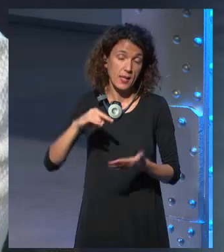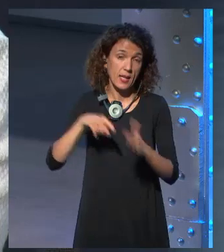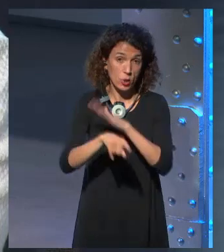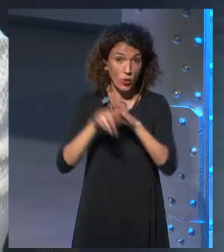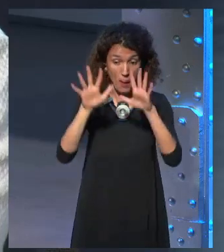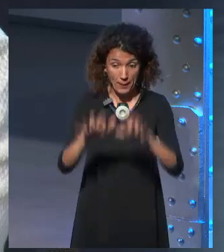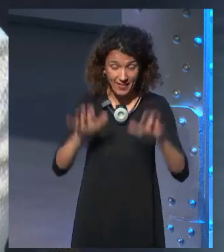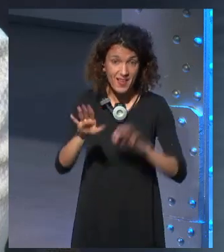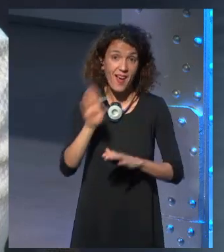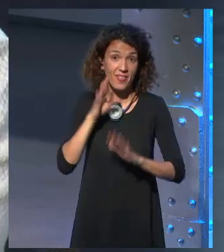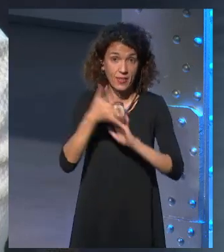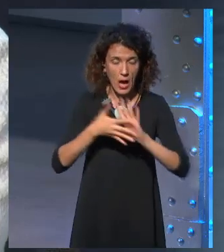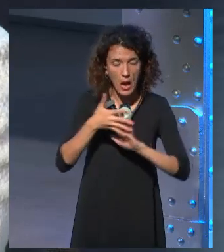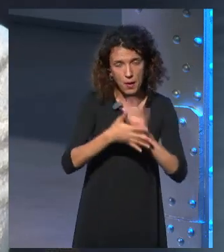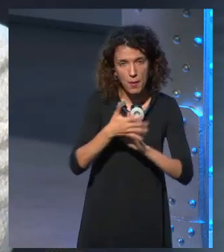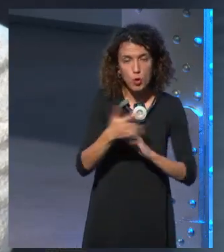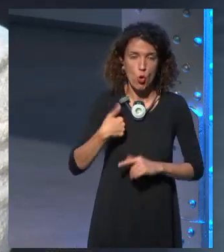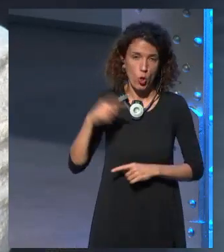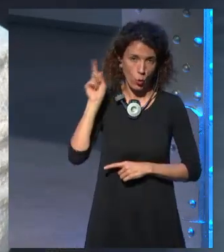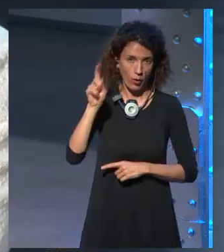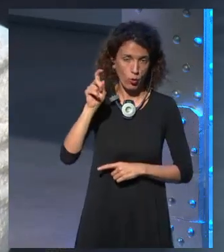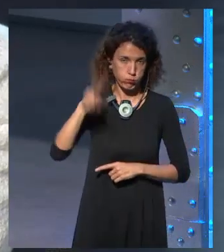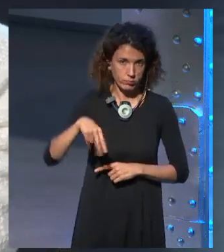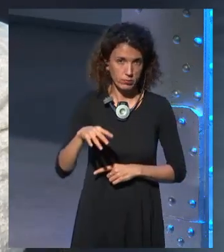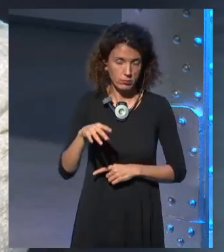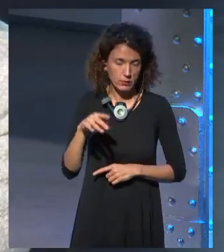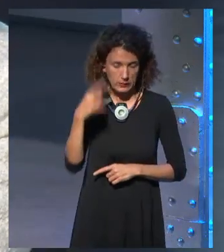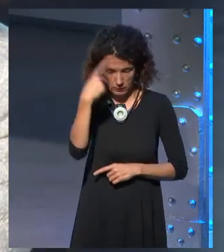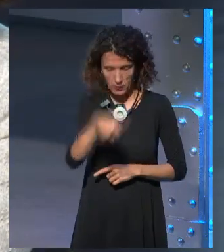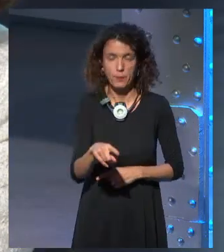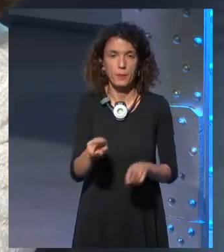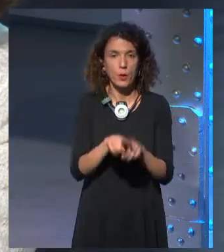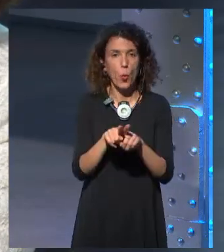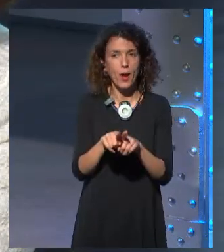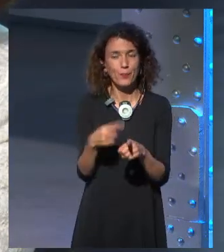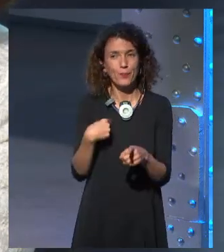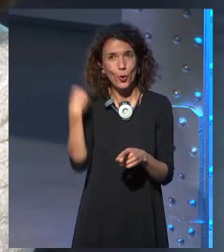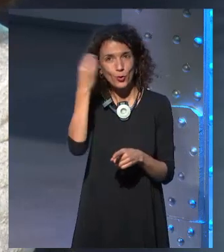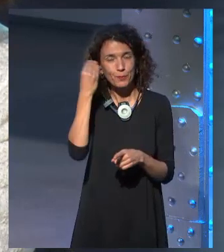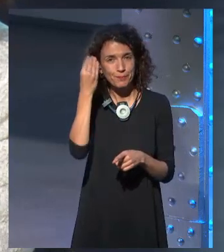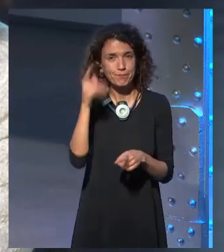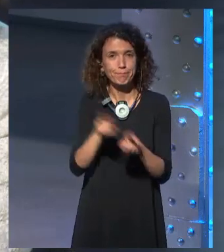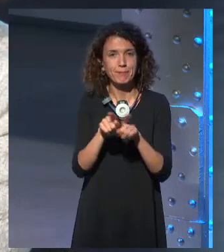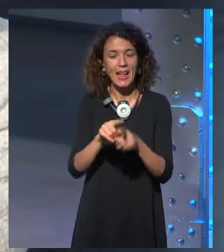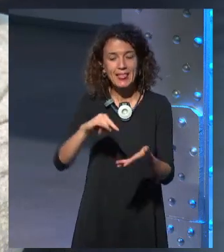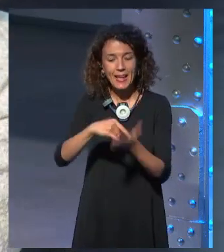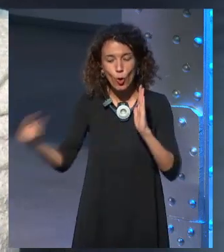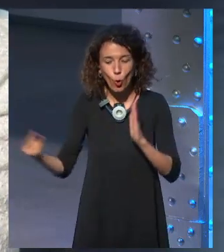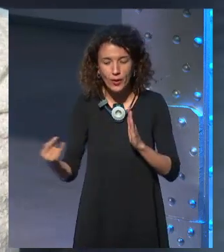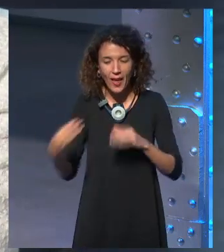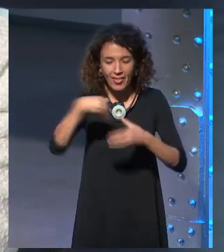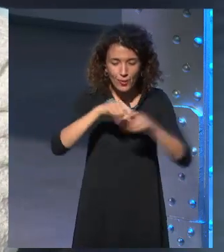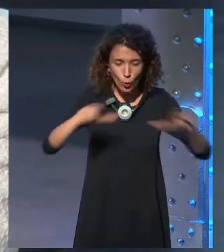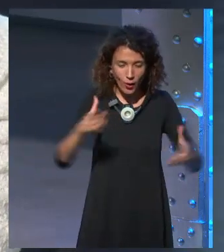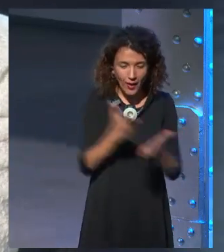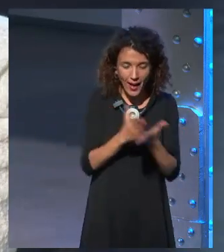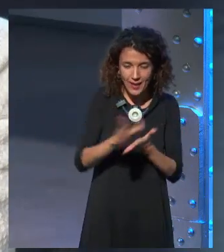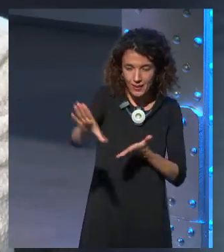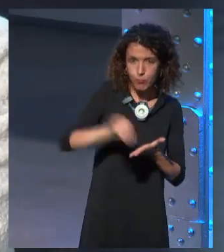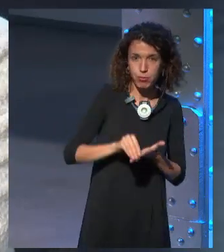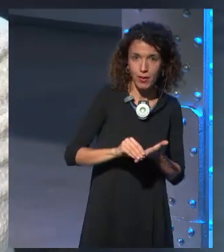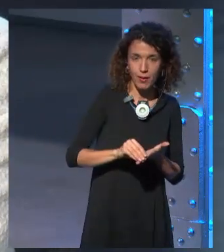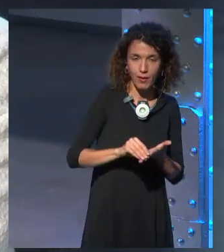as an educator, we tend to bring technology into the existing classroom in ways that at best